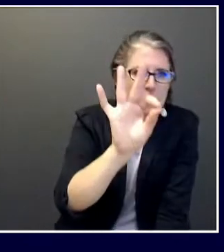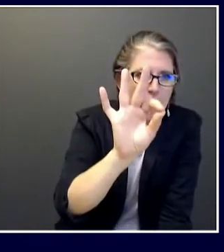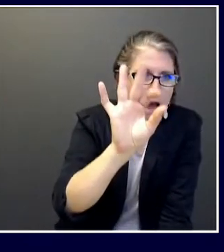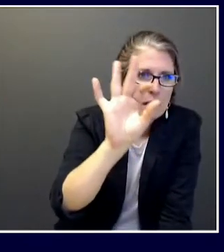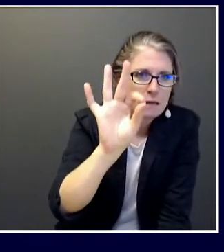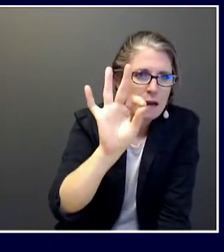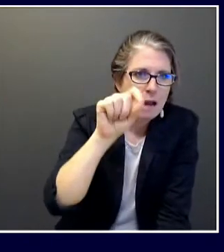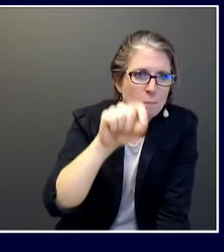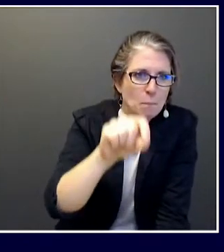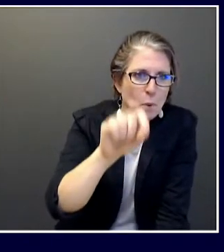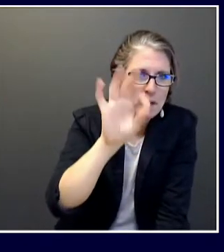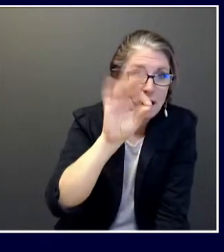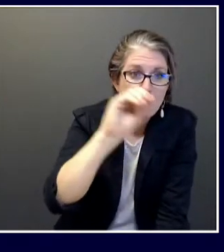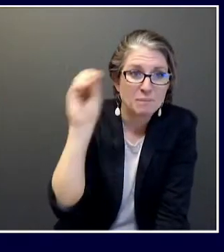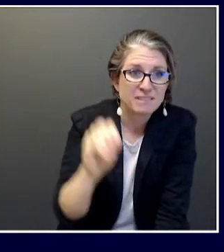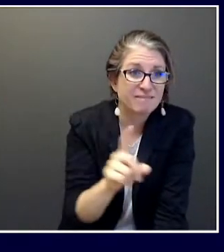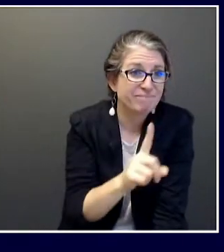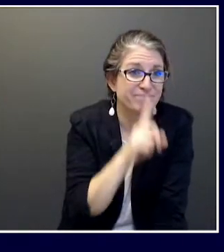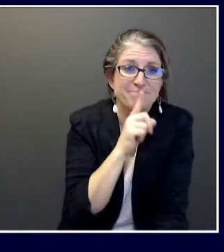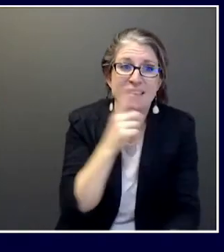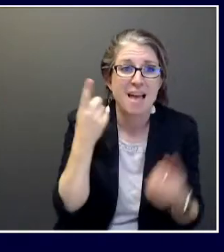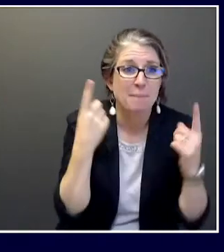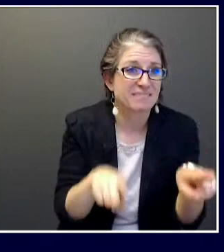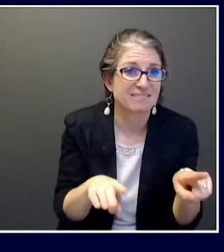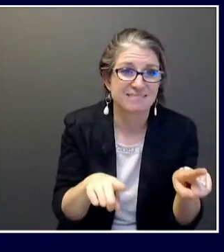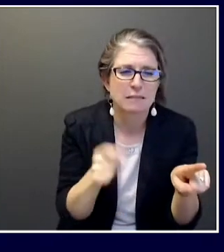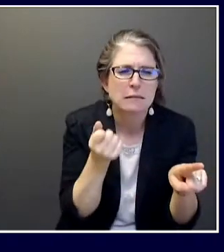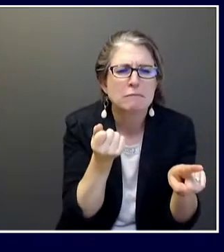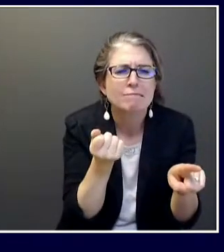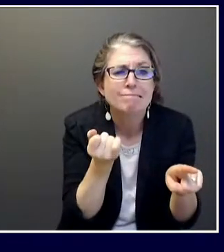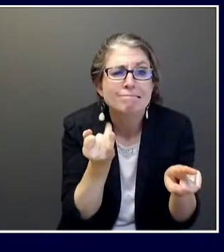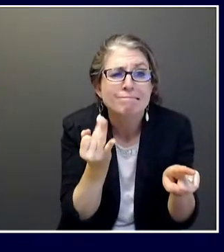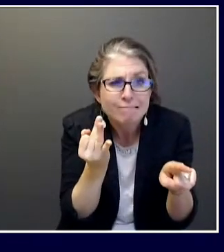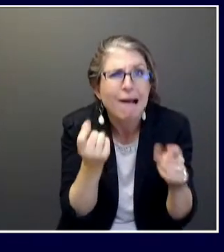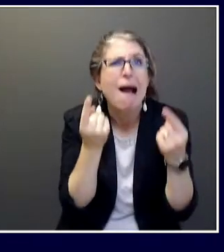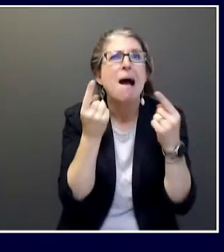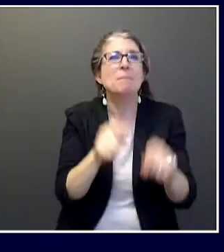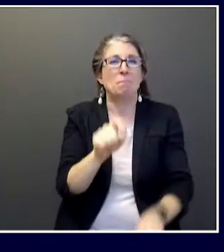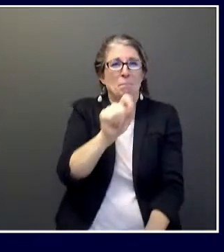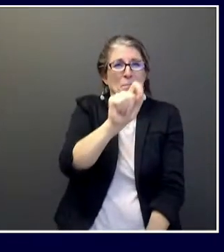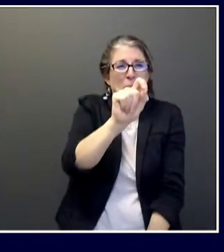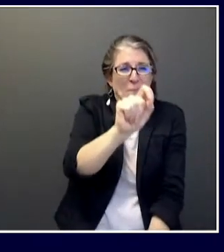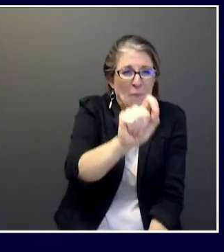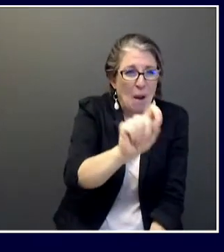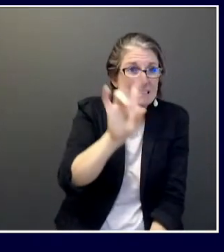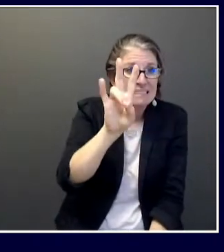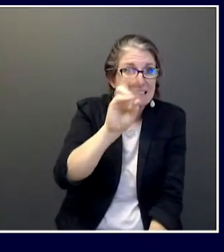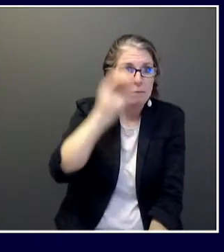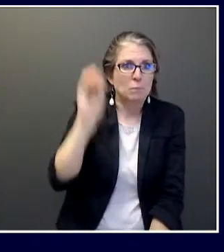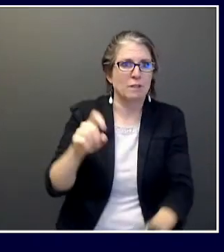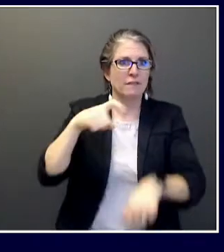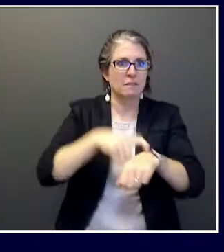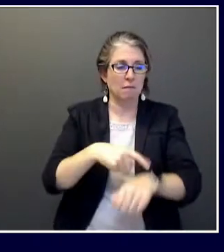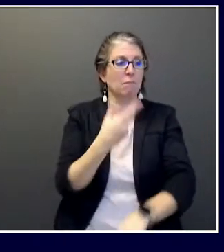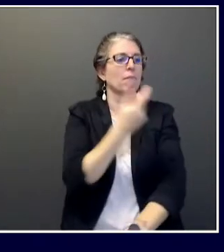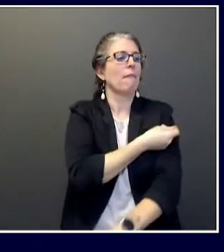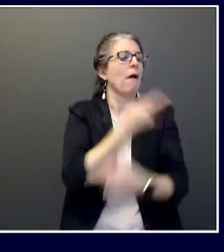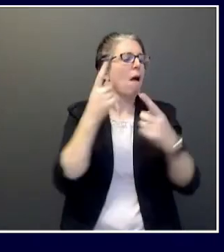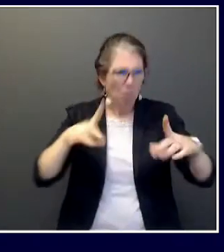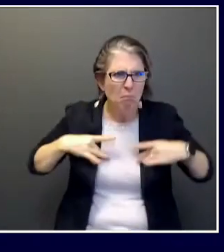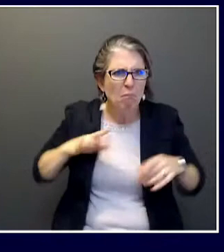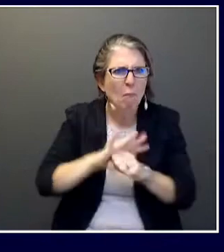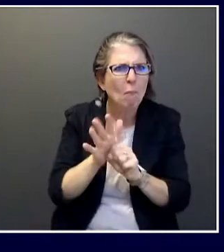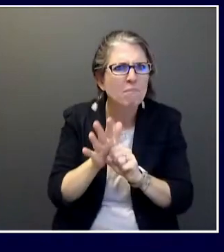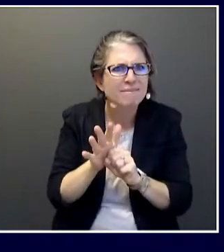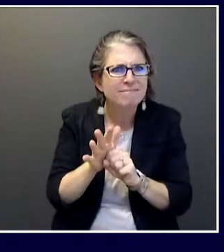good the vaccines are. Certainly. And just to follow up, just because I wanted to make sure I'm understanding this. A